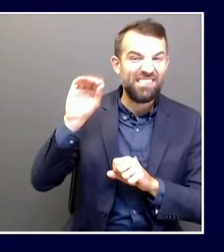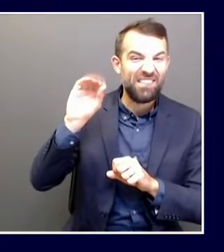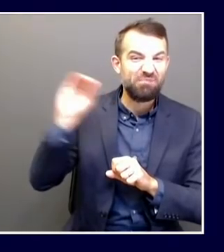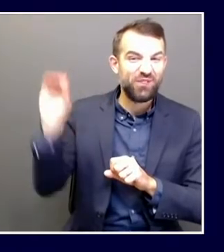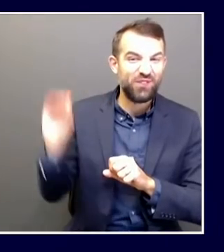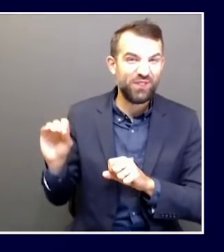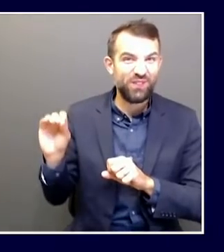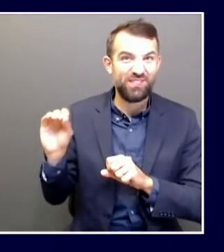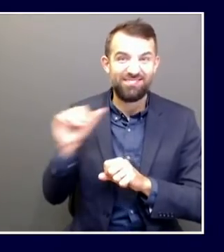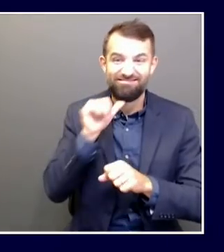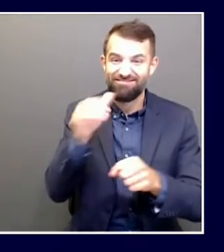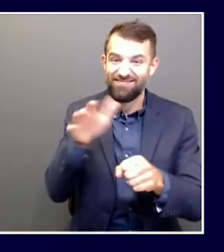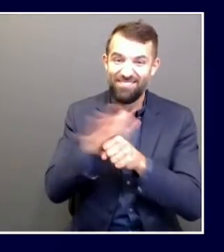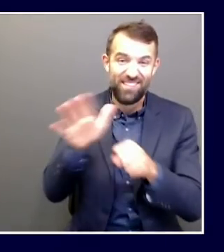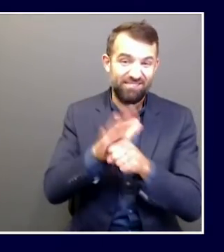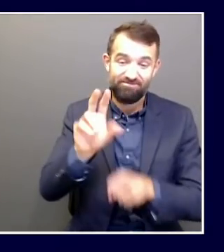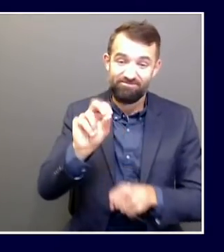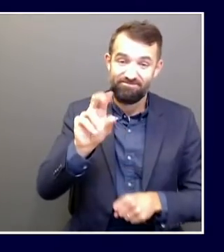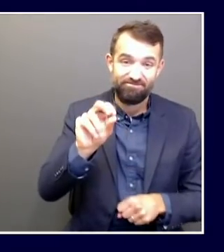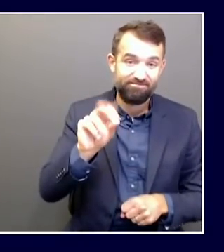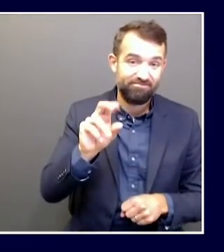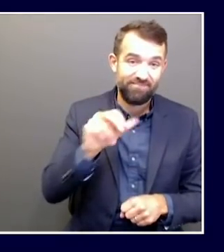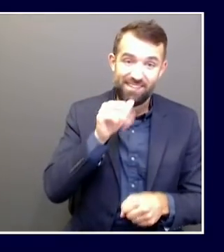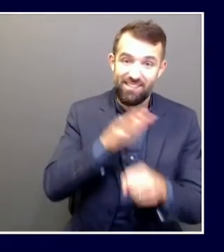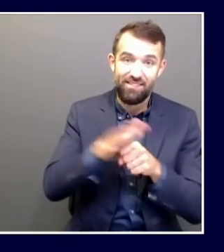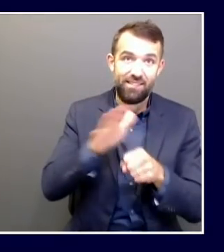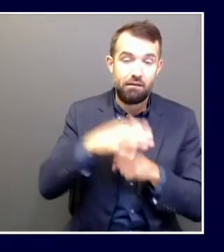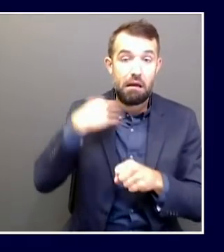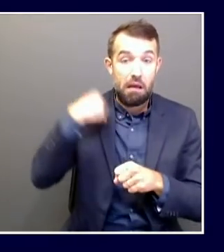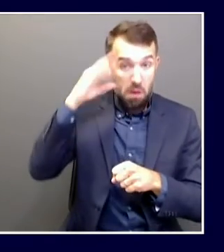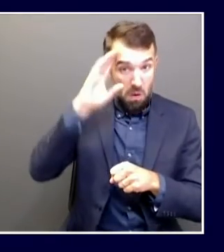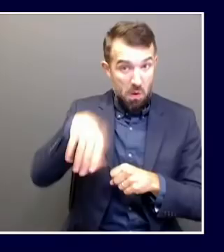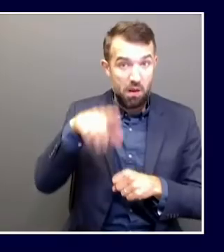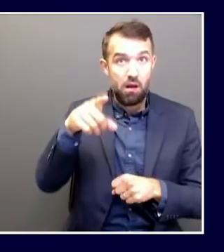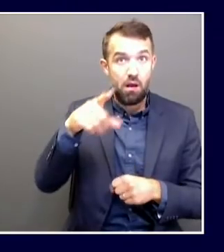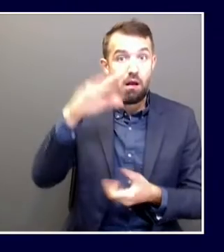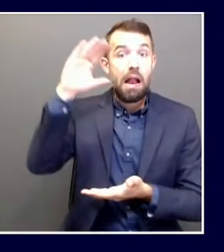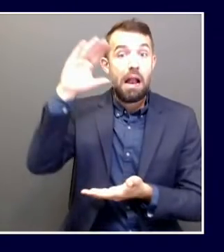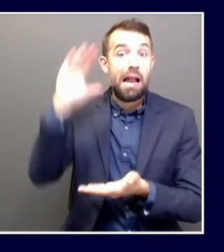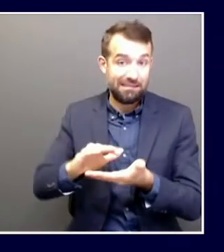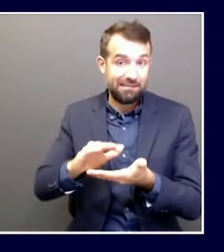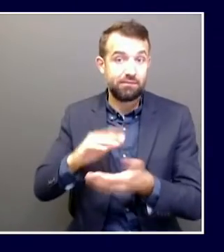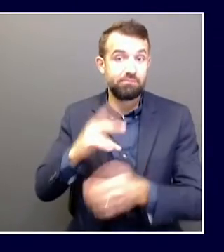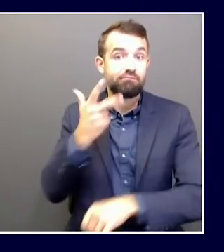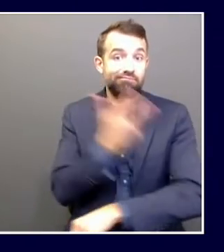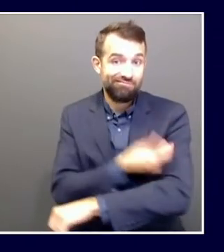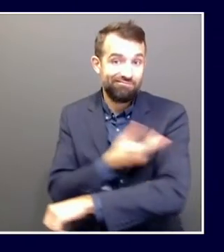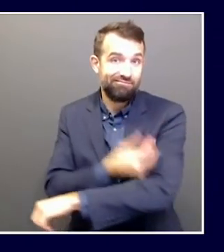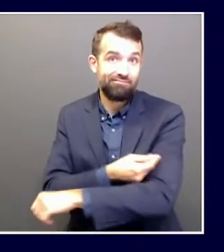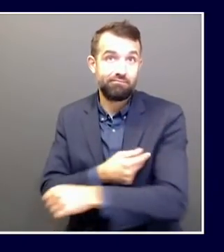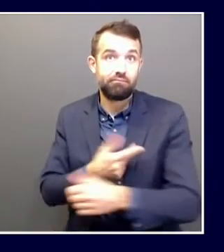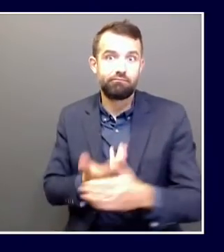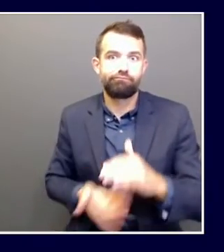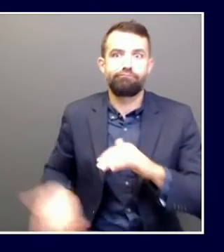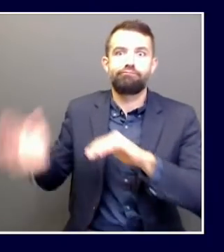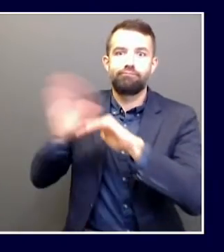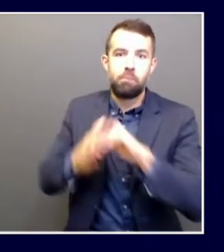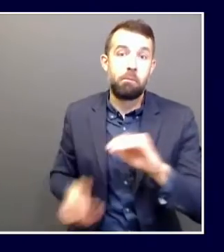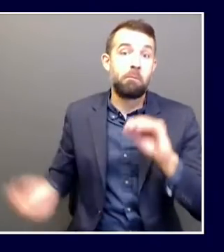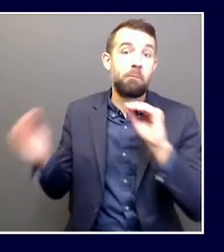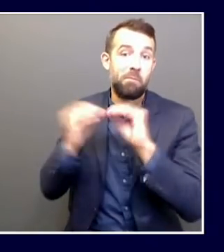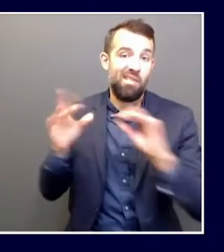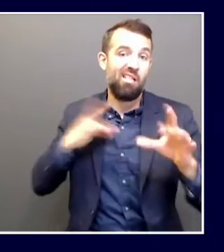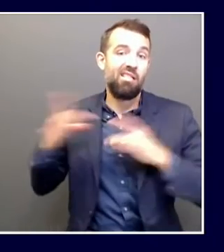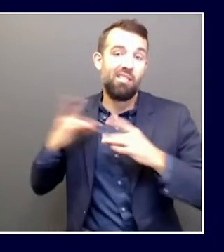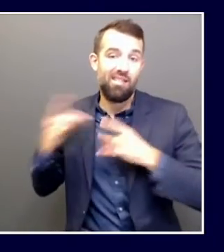It won't surprise anyone to hear that there's a correlation between vaccination rates at the county level and COVID-19